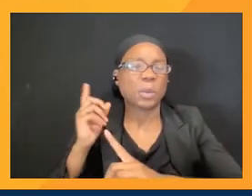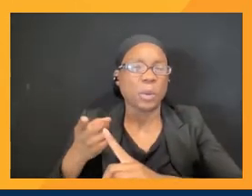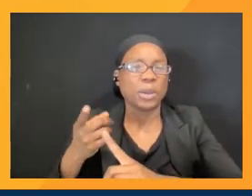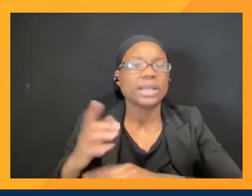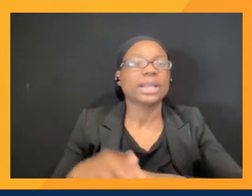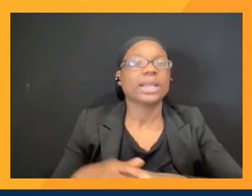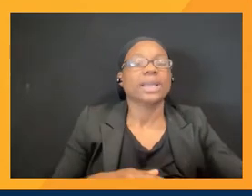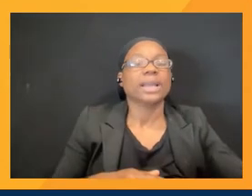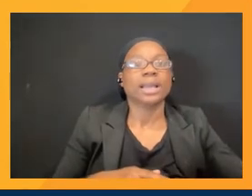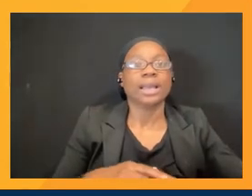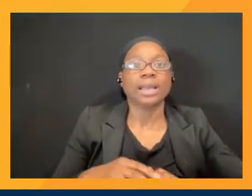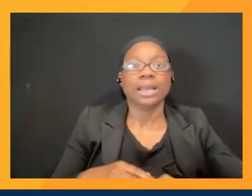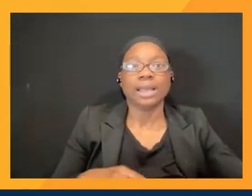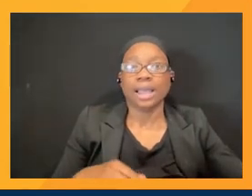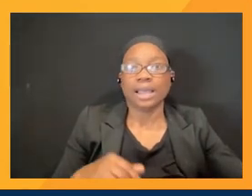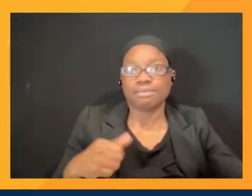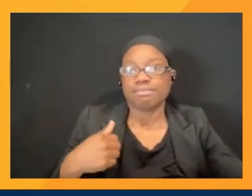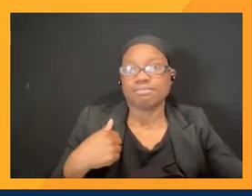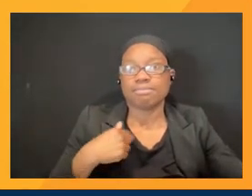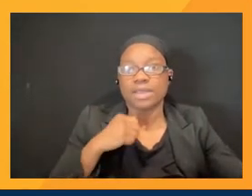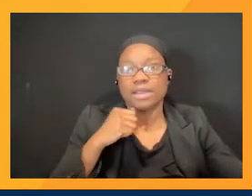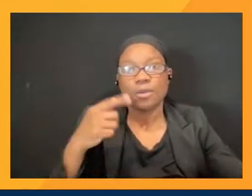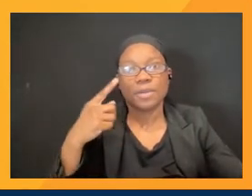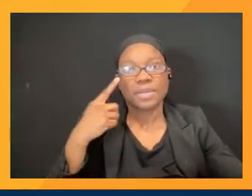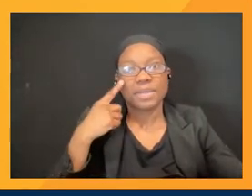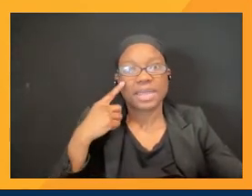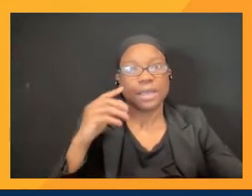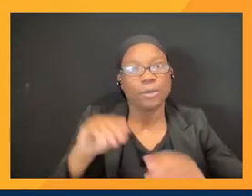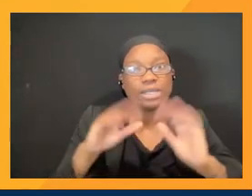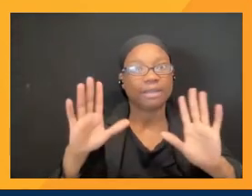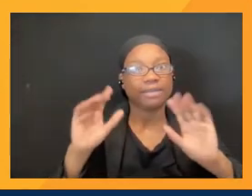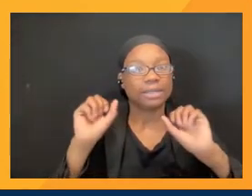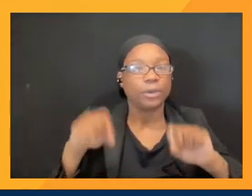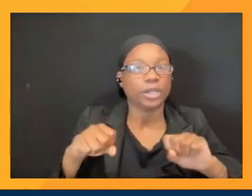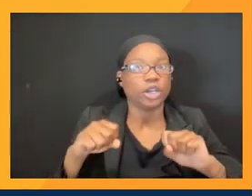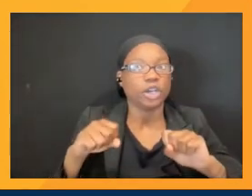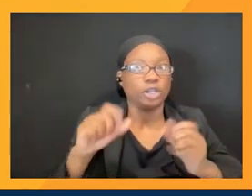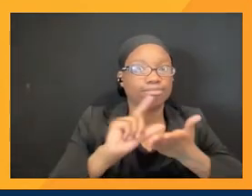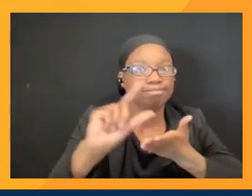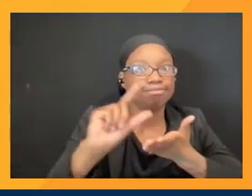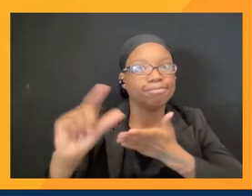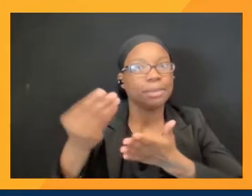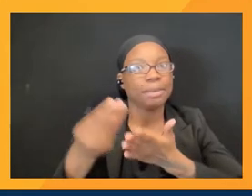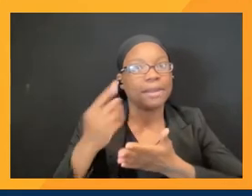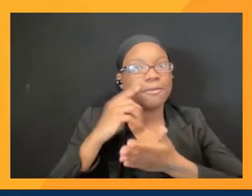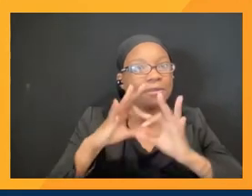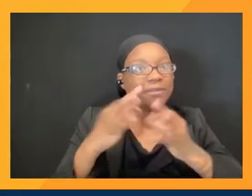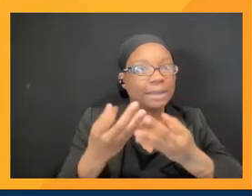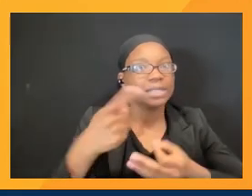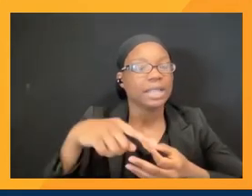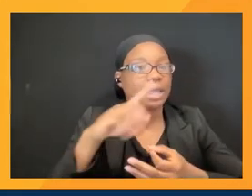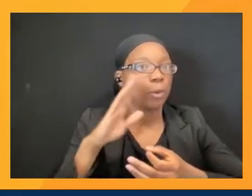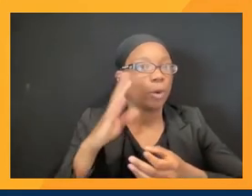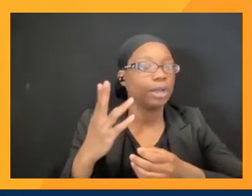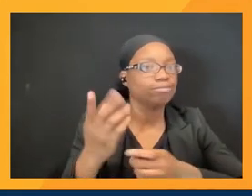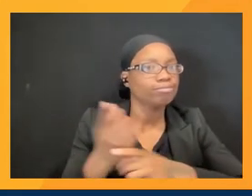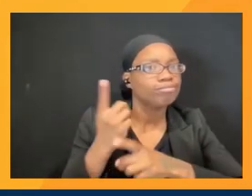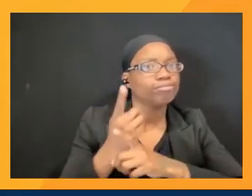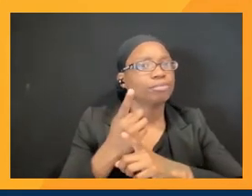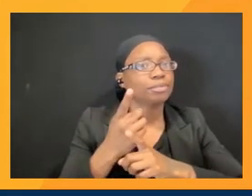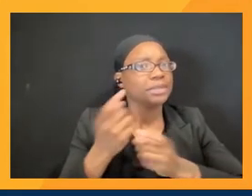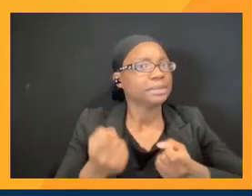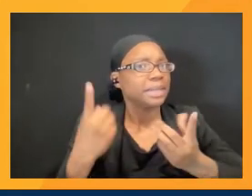worse. Chris, I want to pose that question to you with a slight addition, with a similar question that came up.